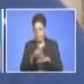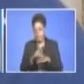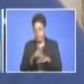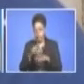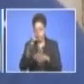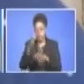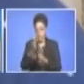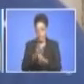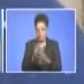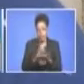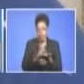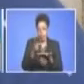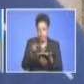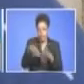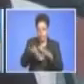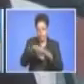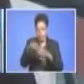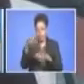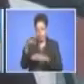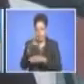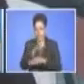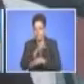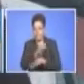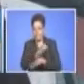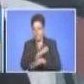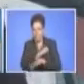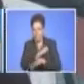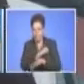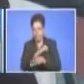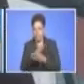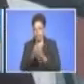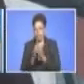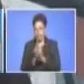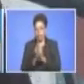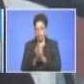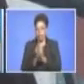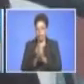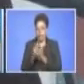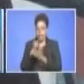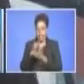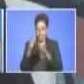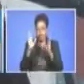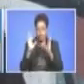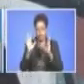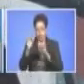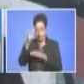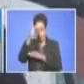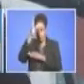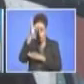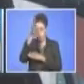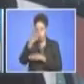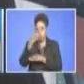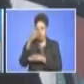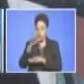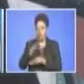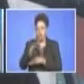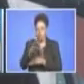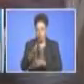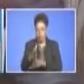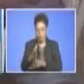will take a page out of Mr. Stiles. He's an incredible father, great grandfather, beautiful human